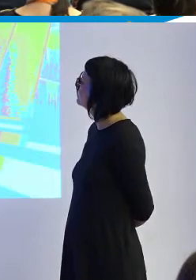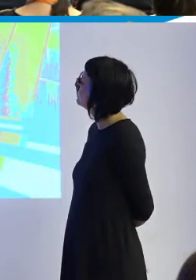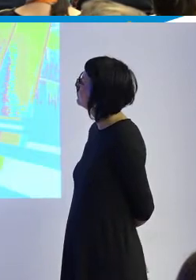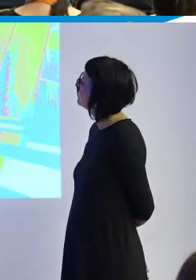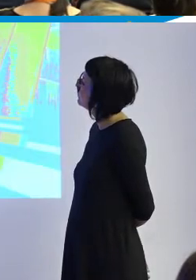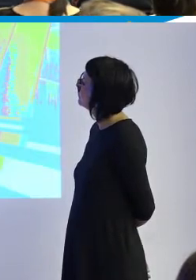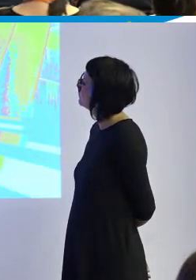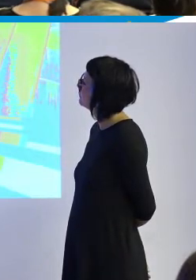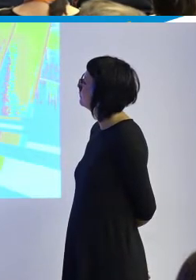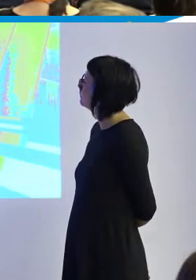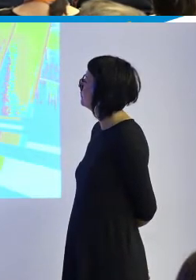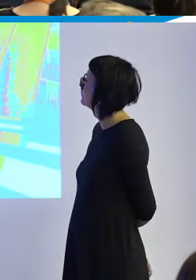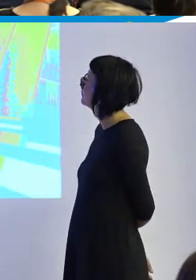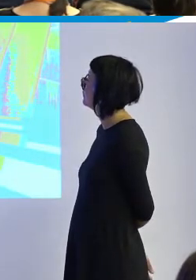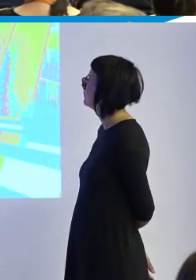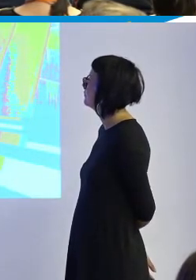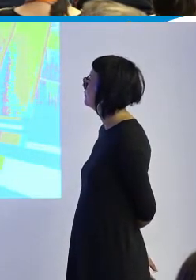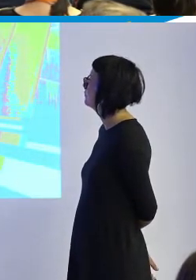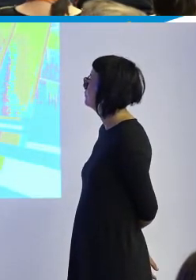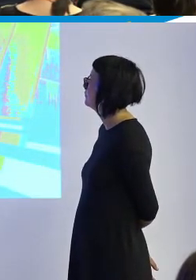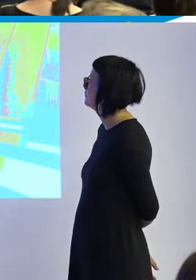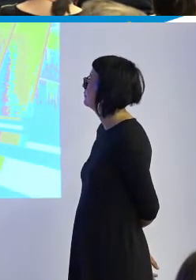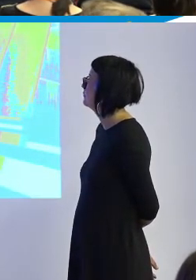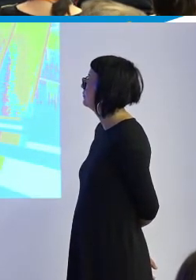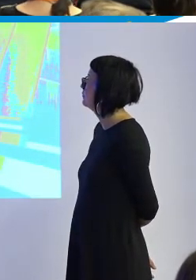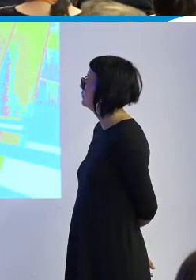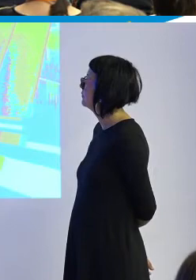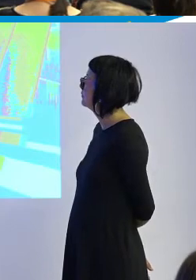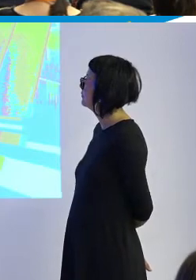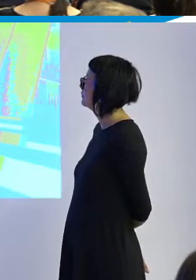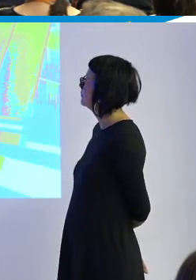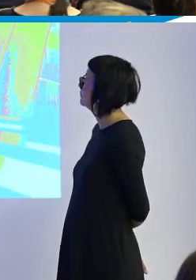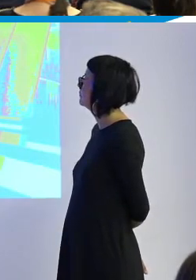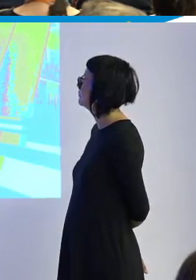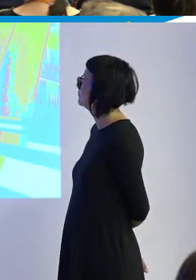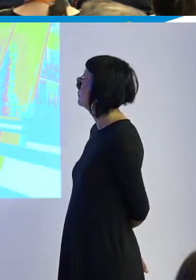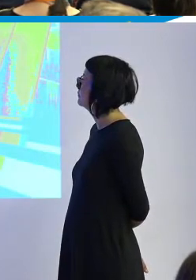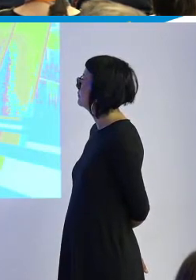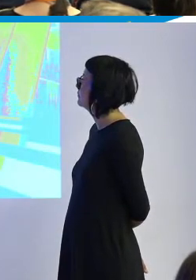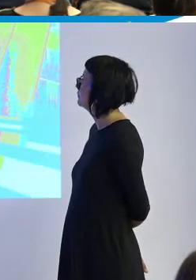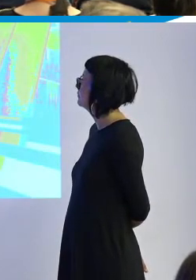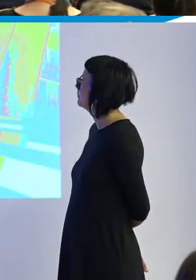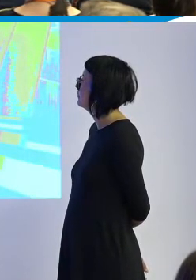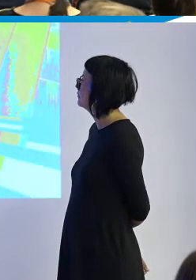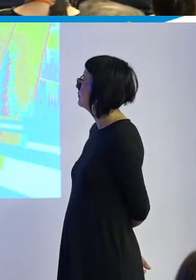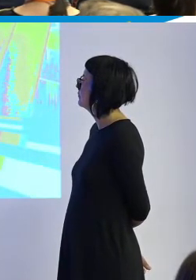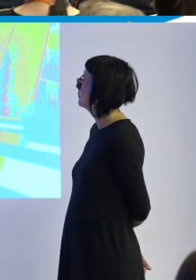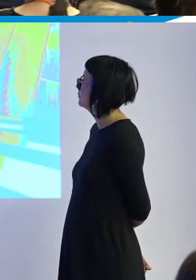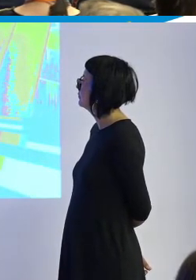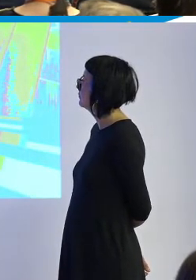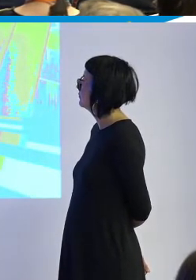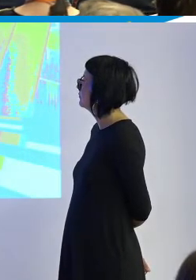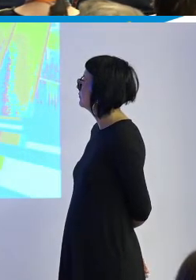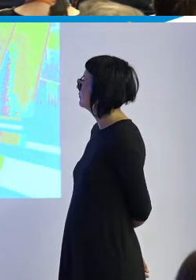it raises the user's upper body while pushing on their thighs and as a result reduces stress on the user's lower back doing this